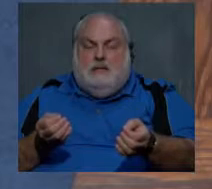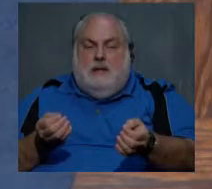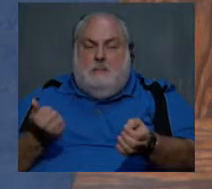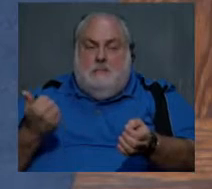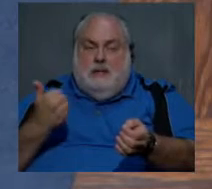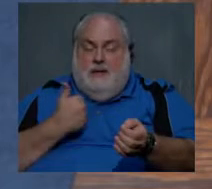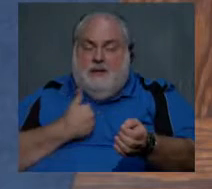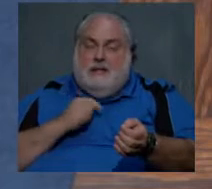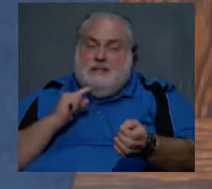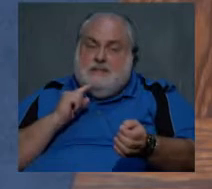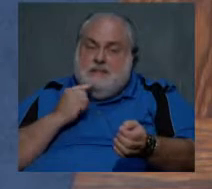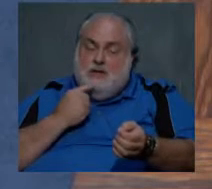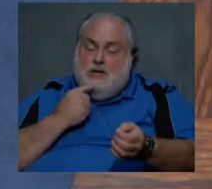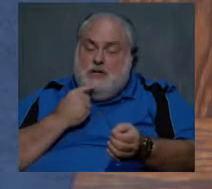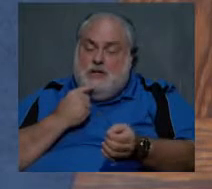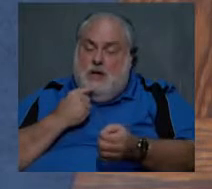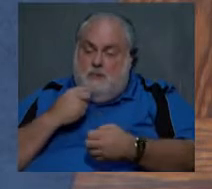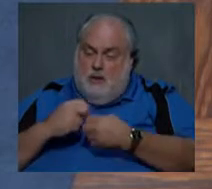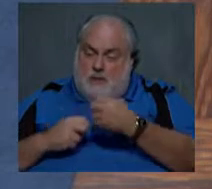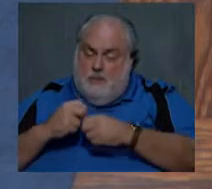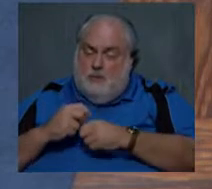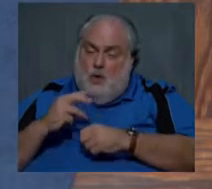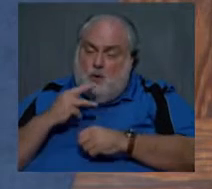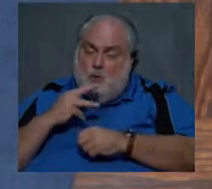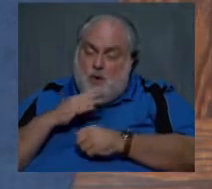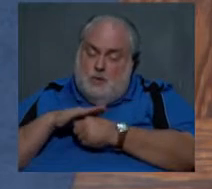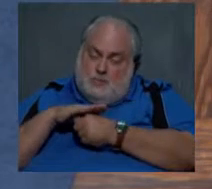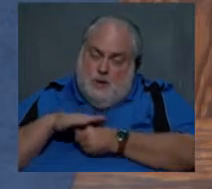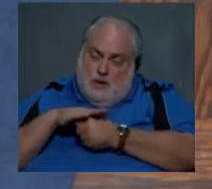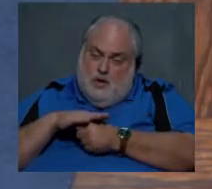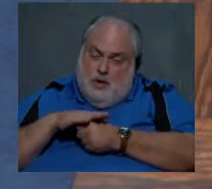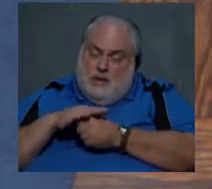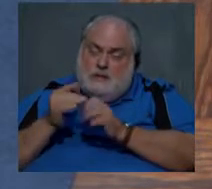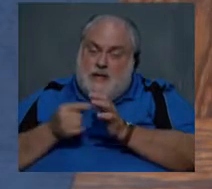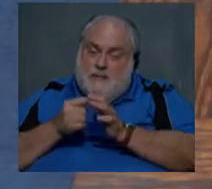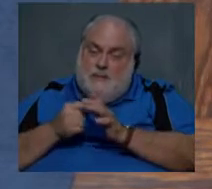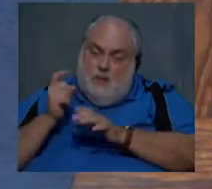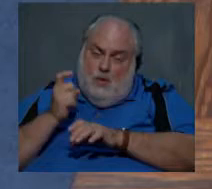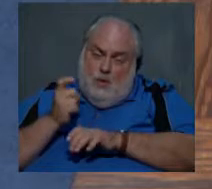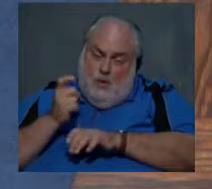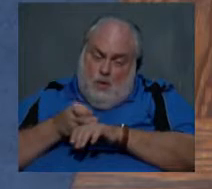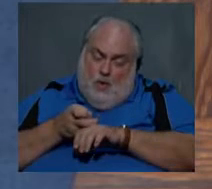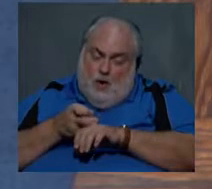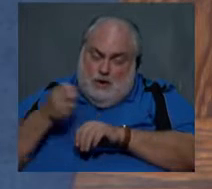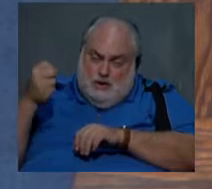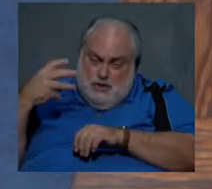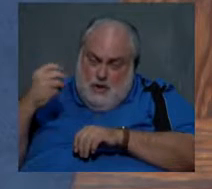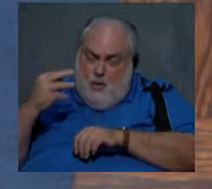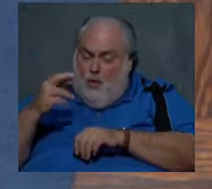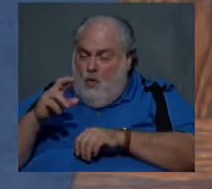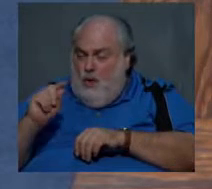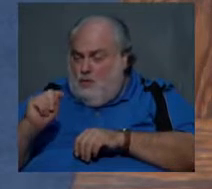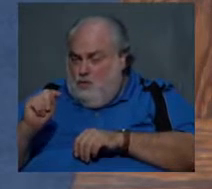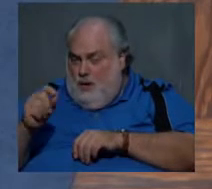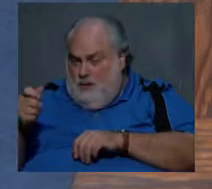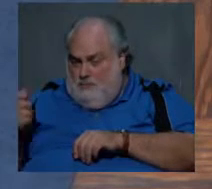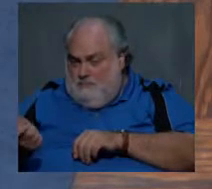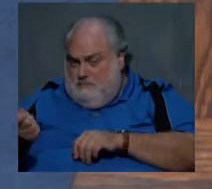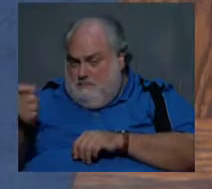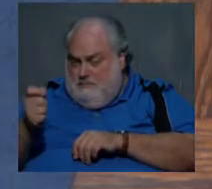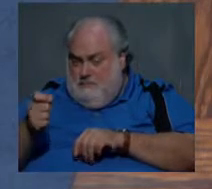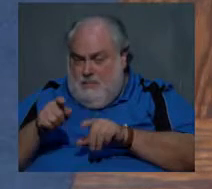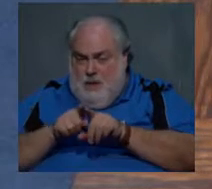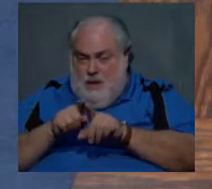major problems with my water pressure. At peak times, it can be hard to flush a toilet or to have a shower. I have also had